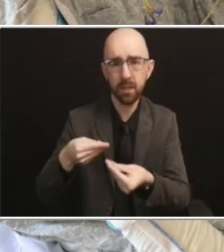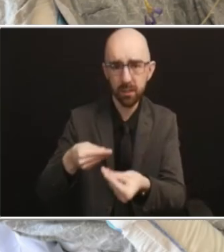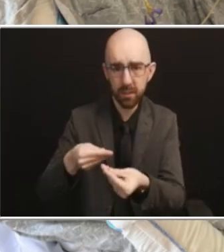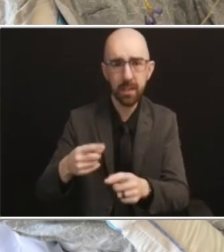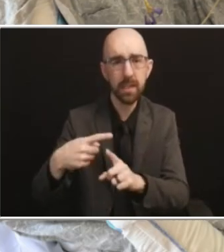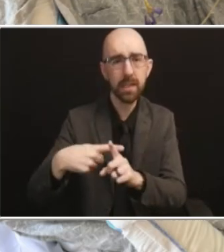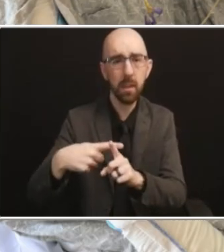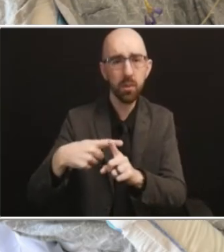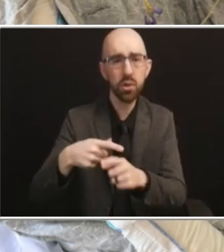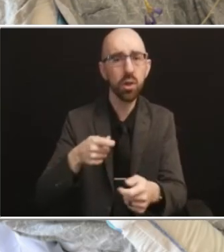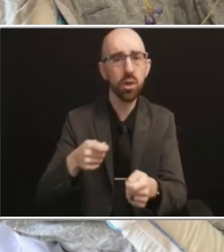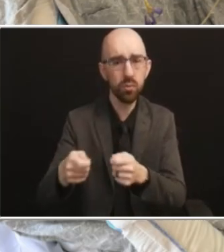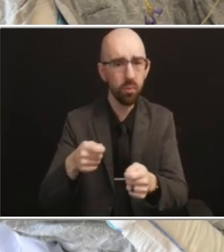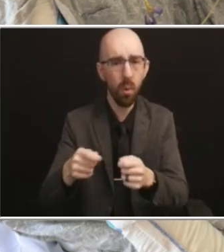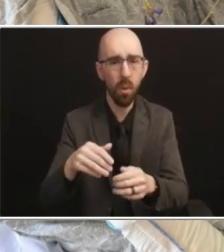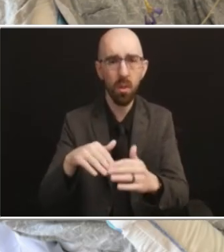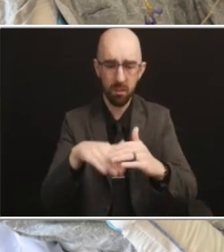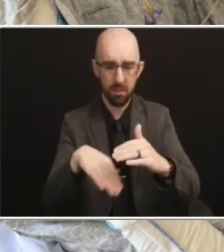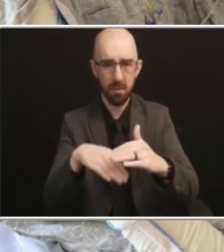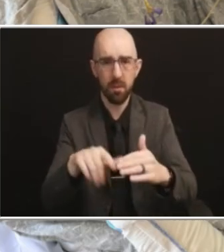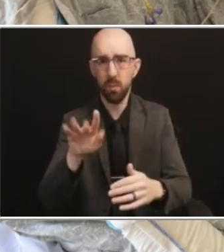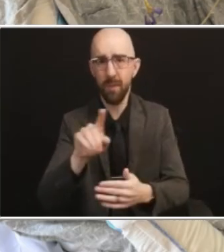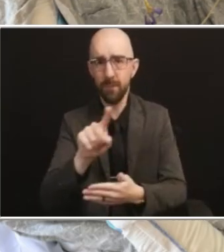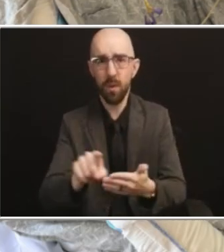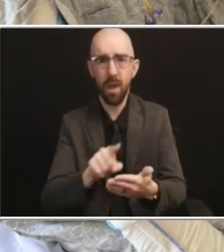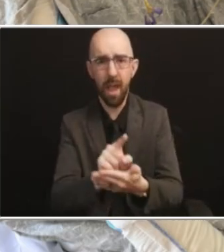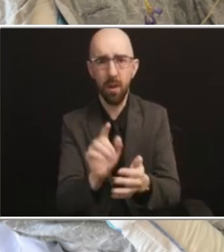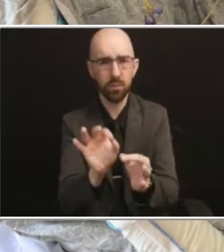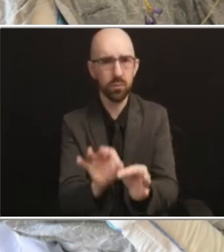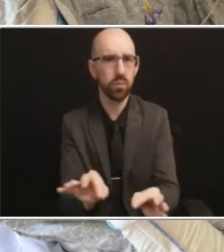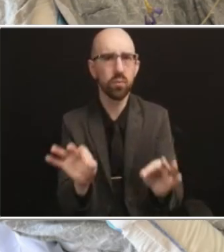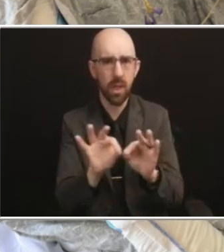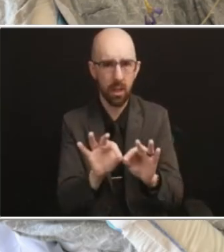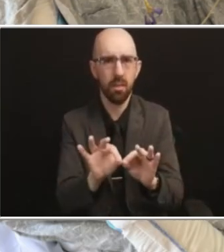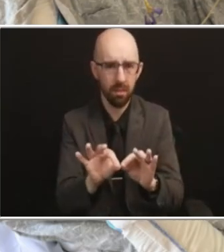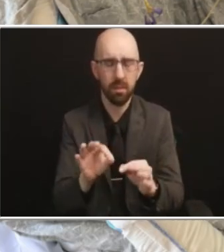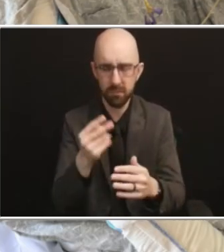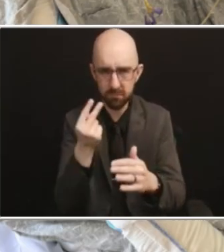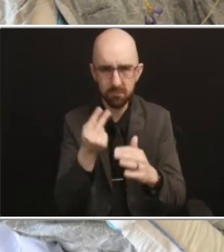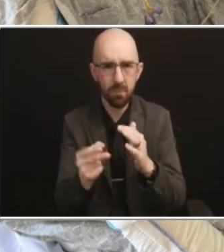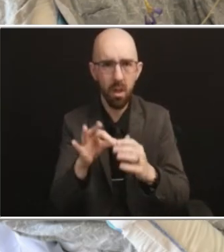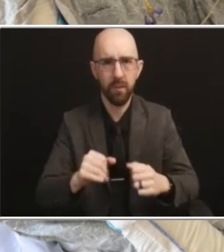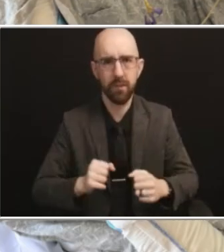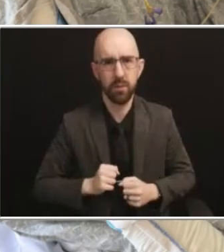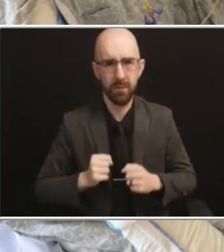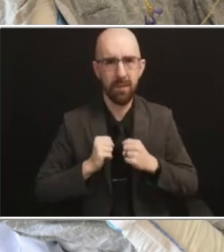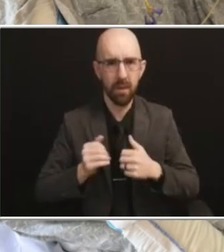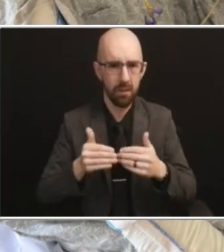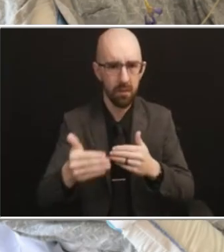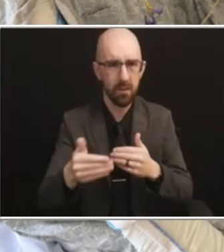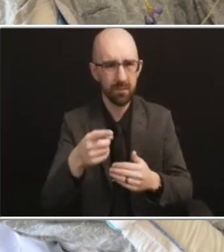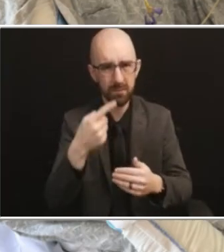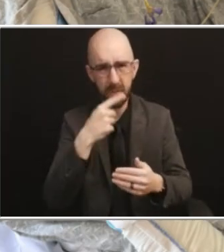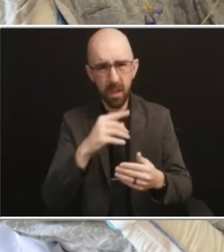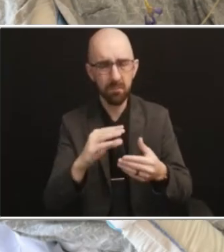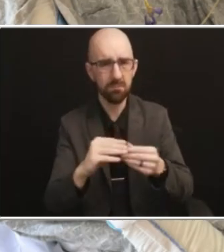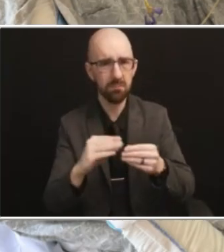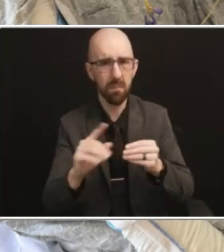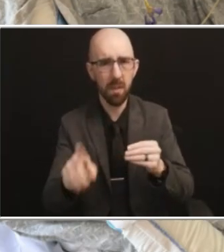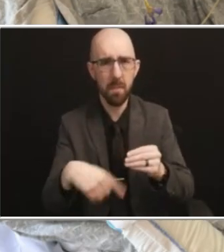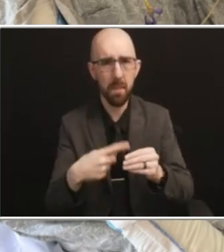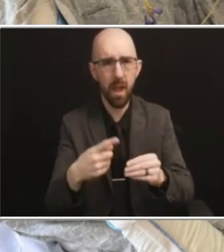control within the first 24 hours are critical predictors of survival. Can you talk a little bit more about modern